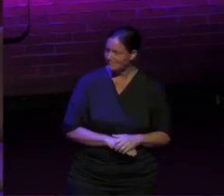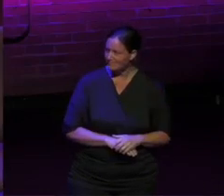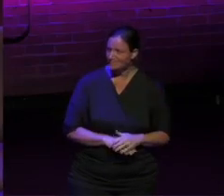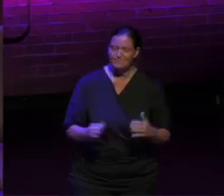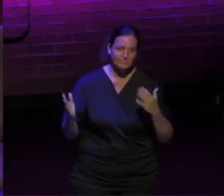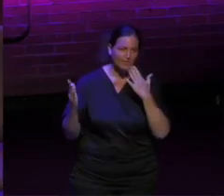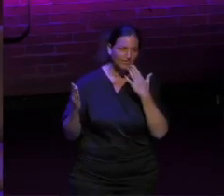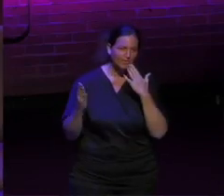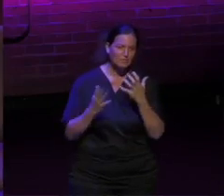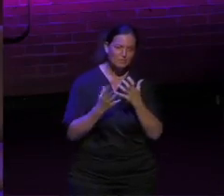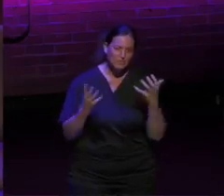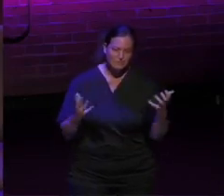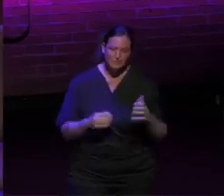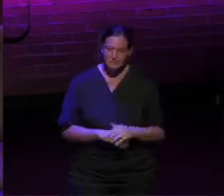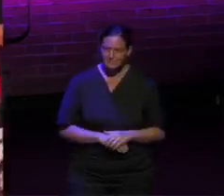Thank you so much. Thank you.